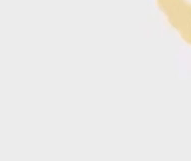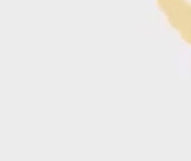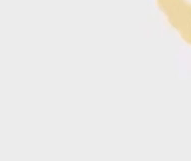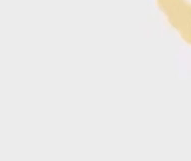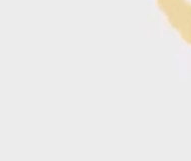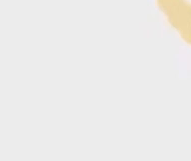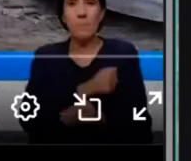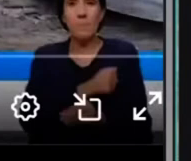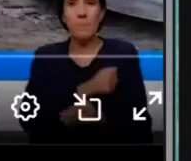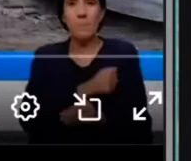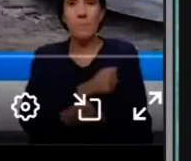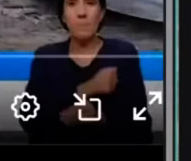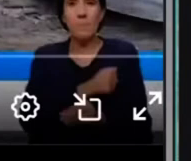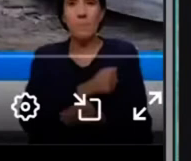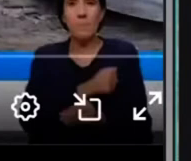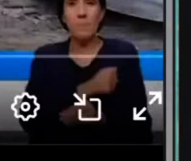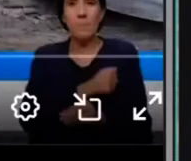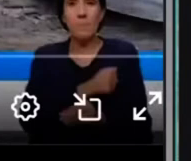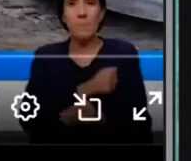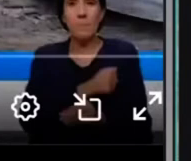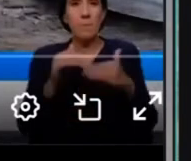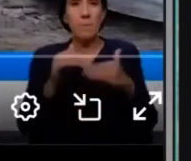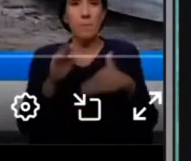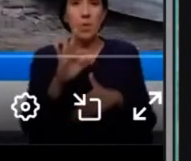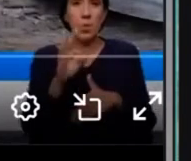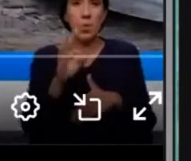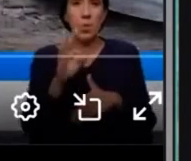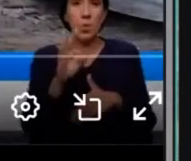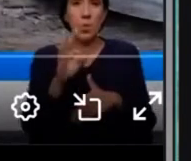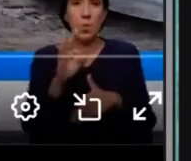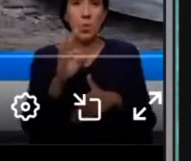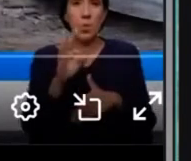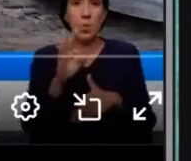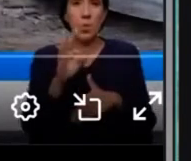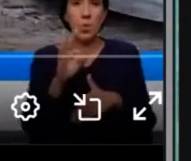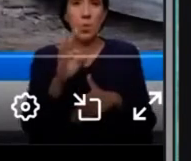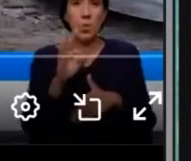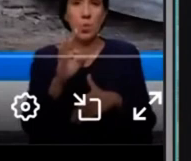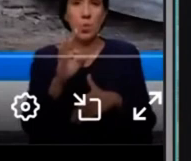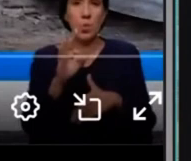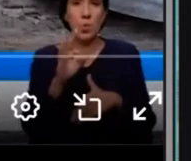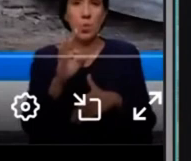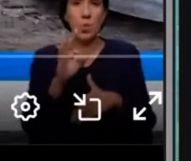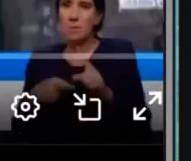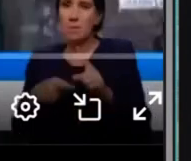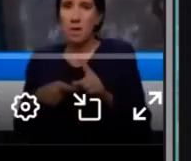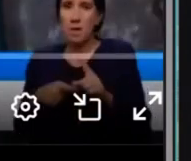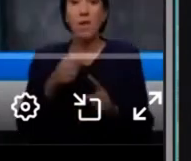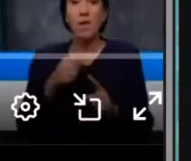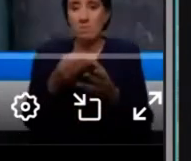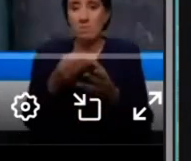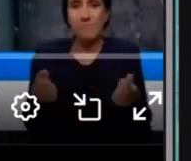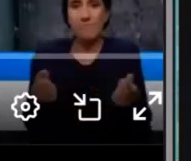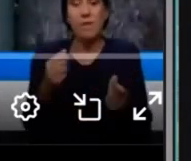me. Okay. Here I... Okay. Oh, excellent. Done it. No meio das cinzas, cada um resgata o que